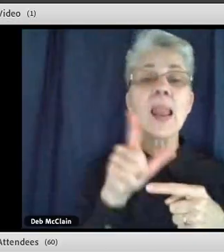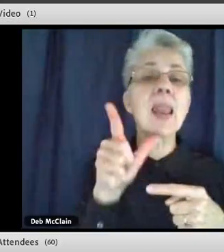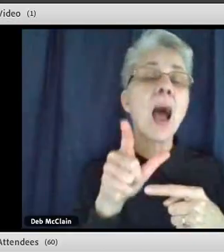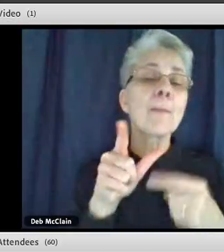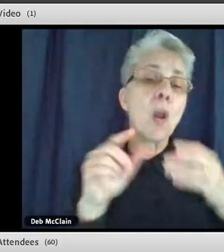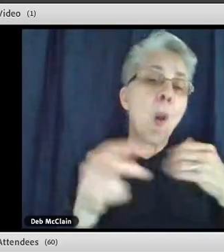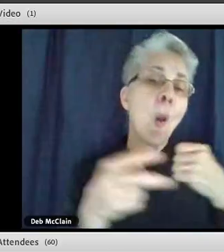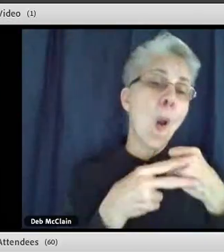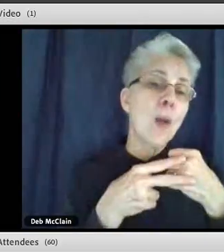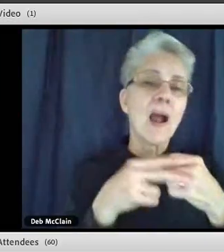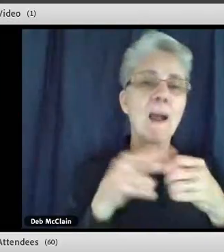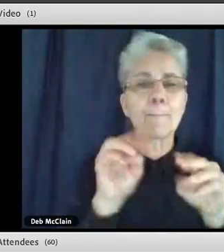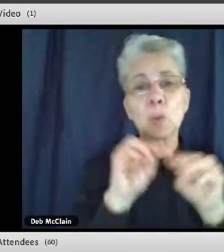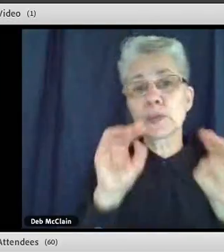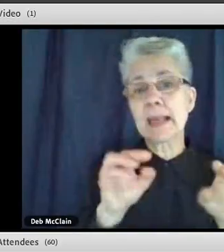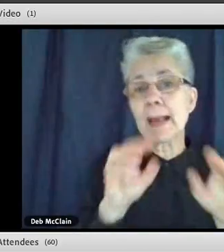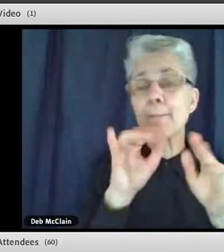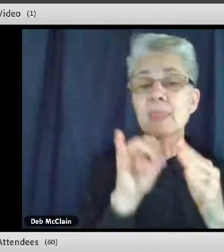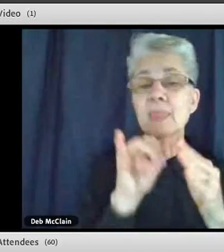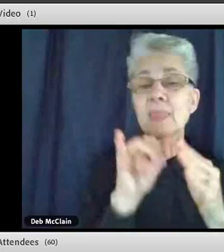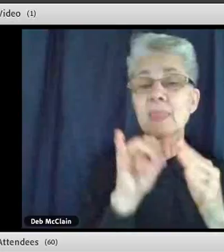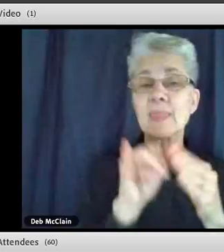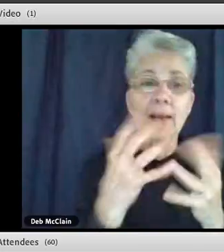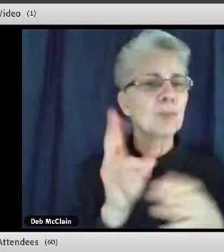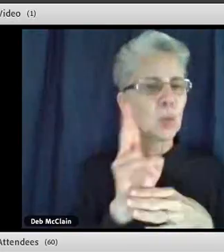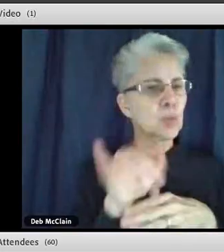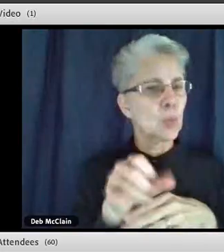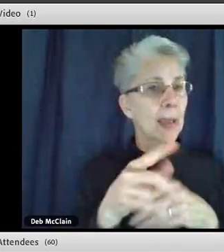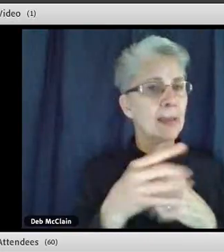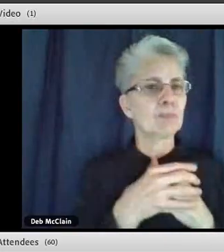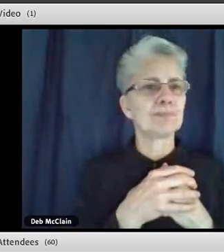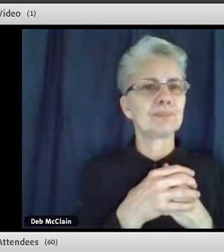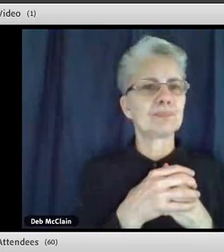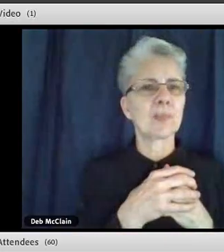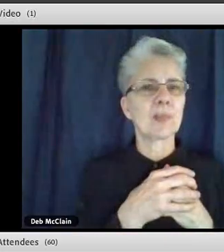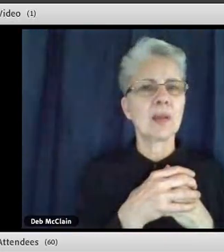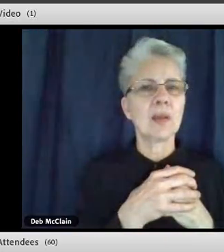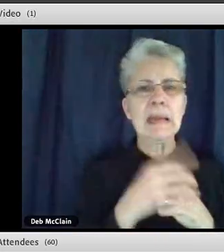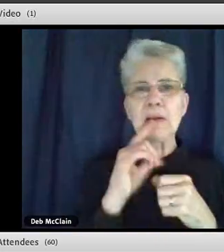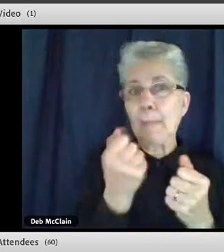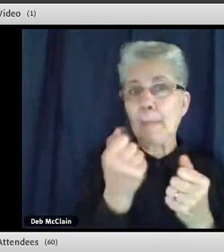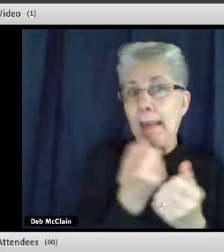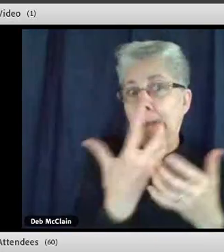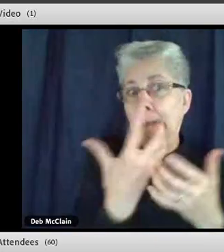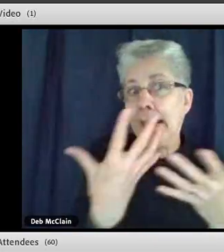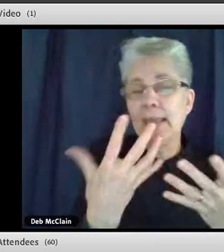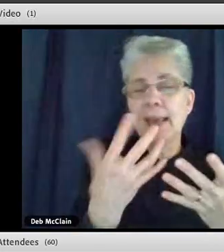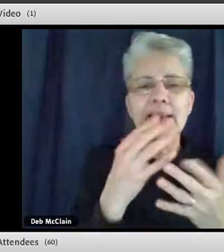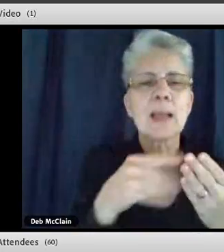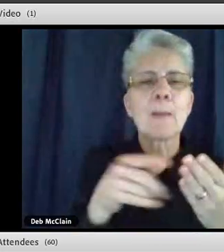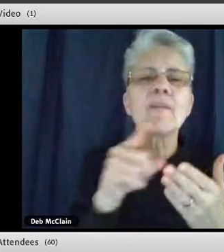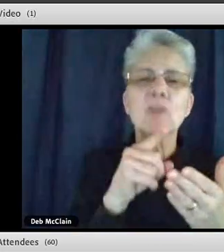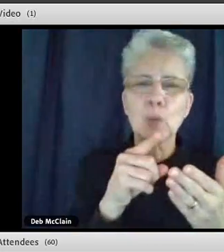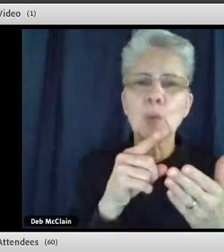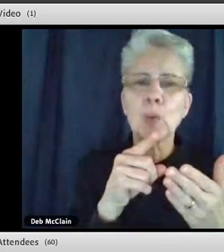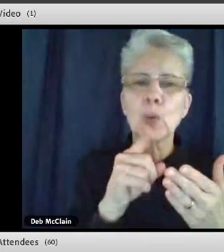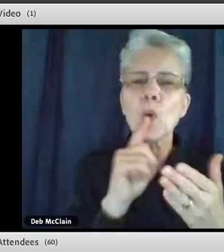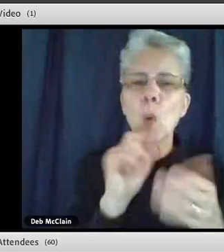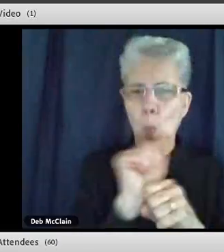museum, etc. would collect. Okay, so that really can be many things. And some of you all, you work at